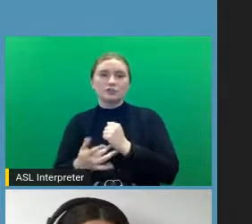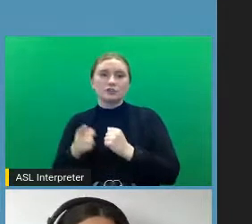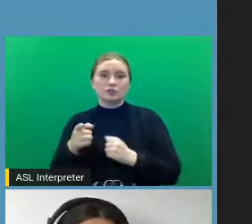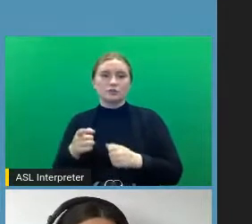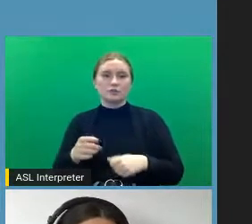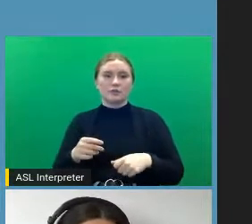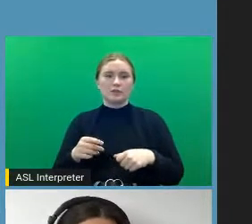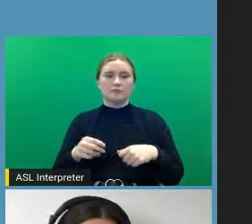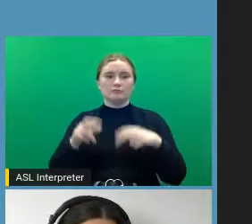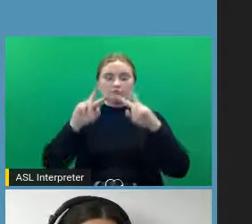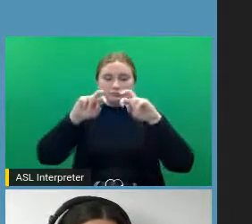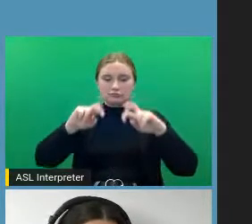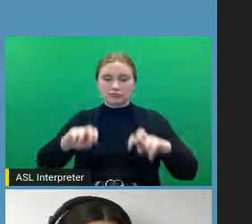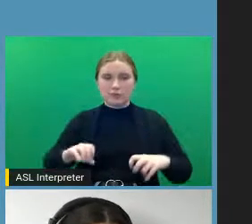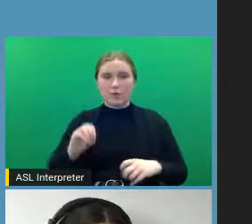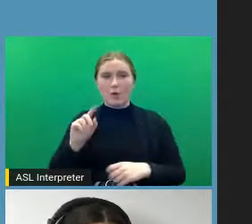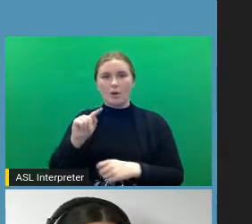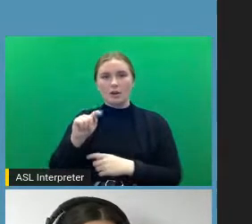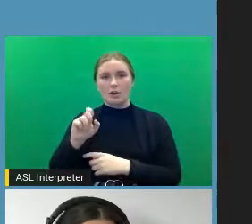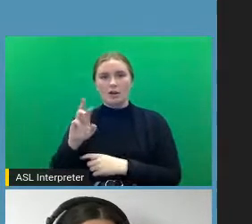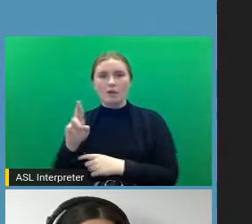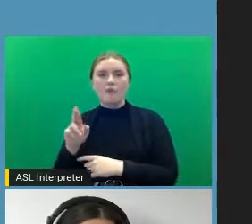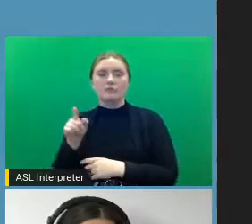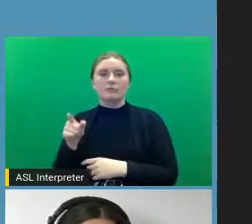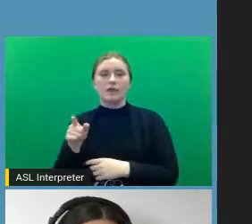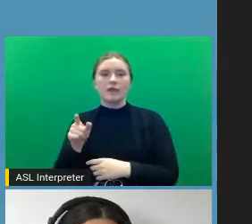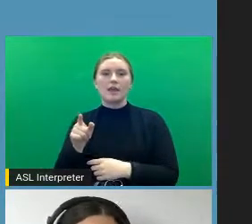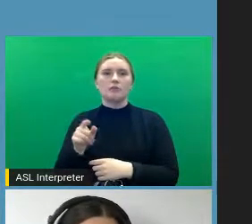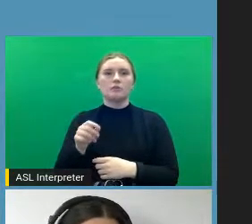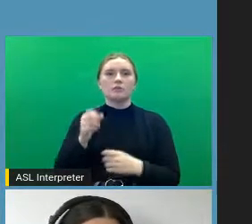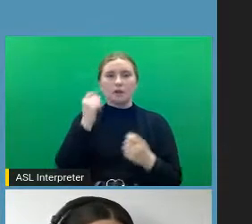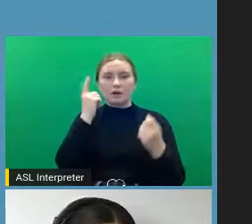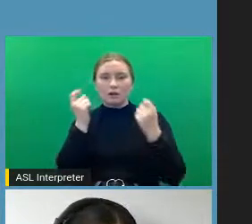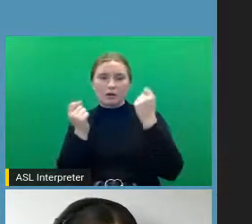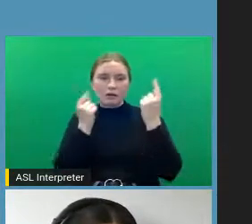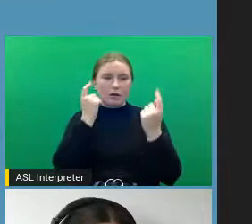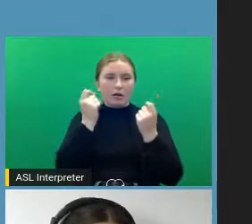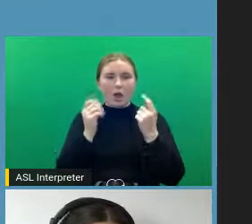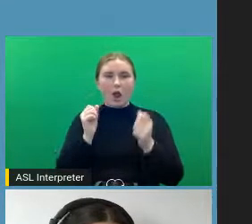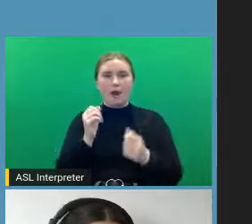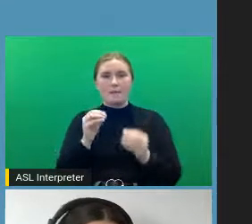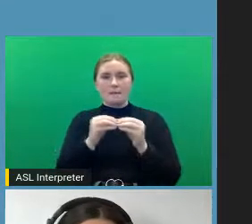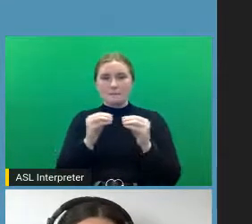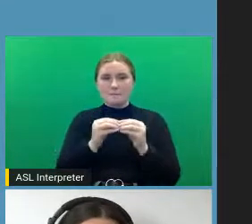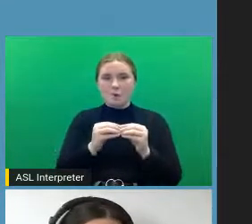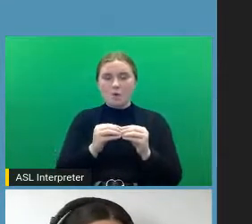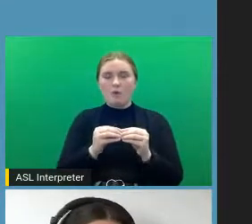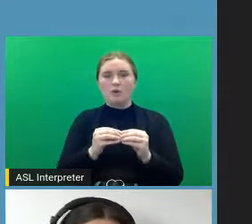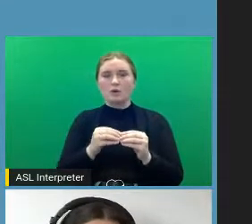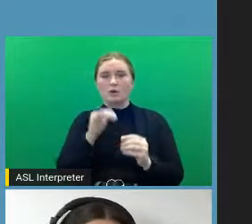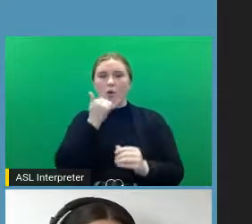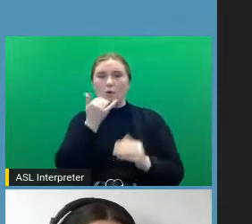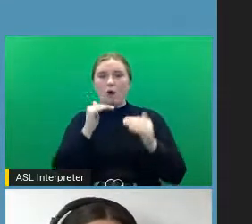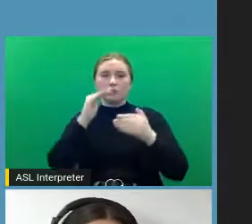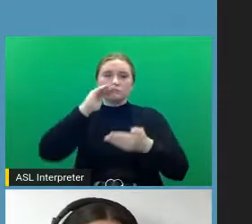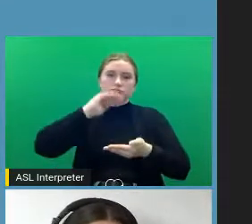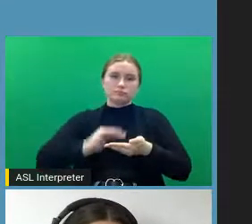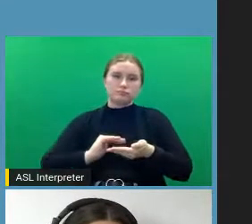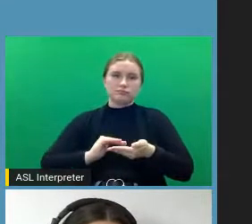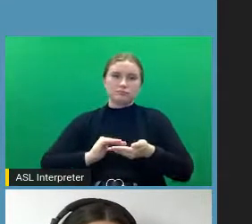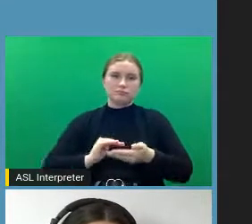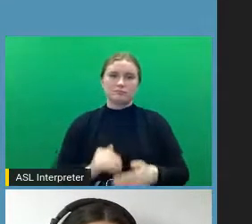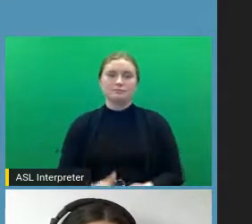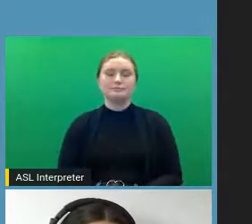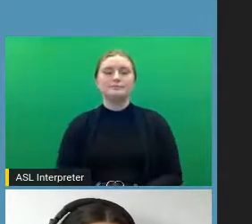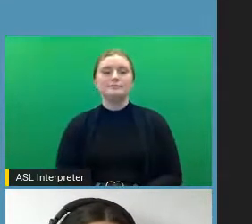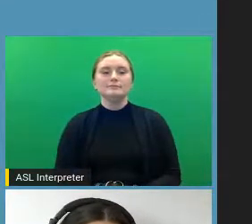can start to map those better and get the words correct. I had assumed I had seeded this with some